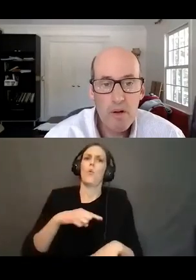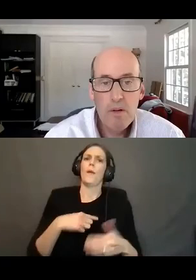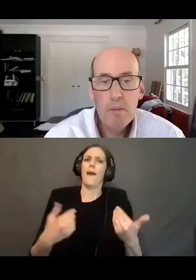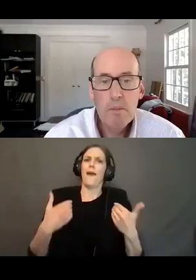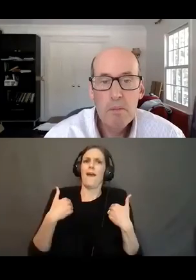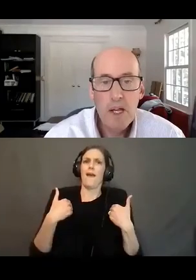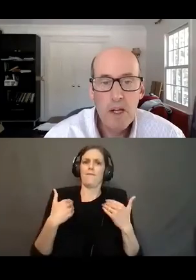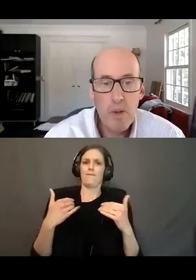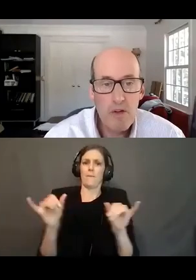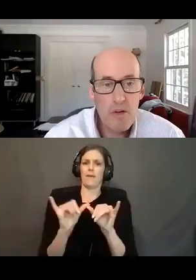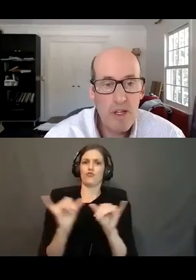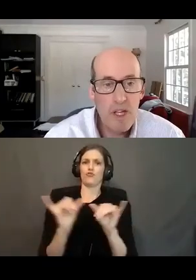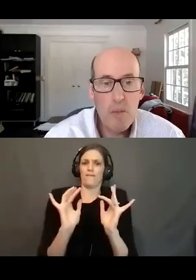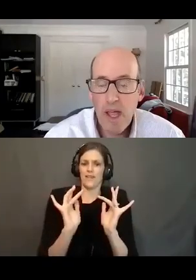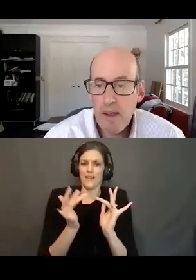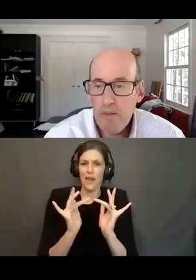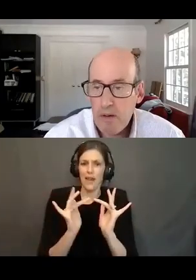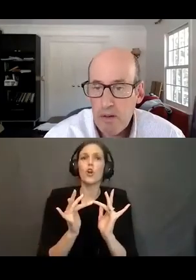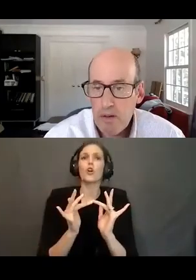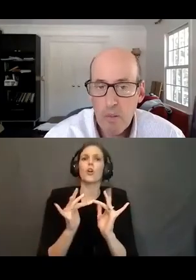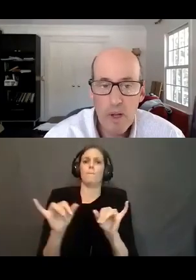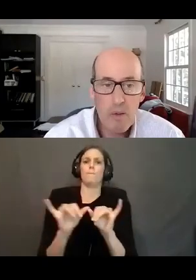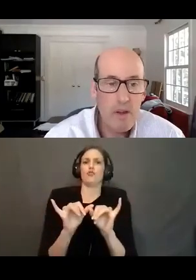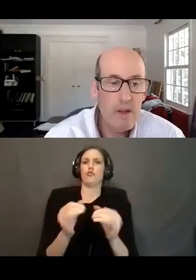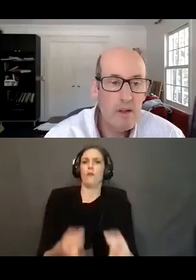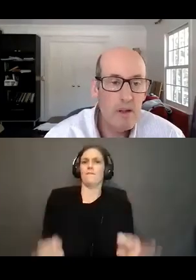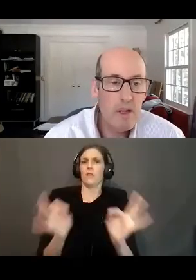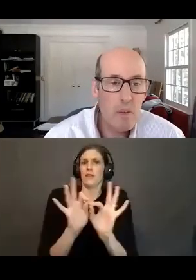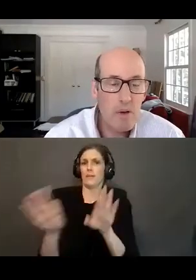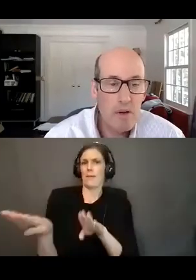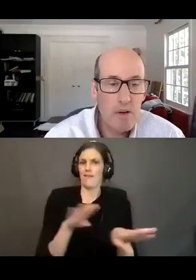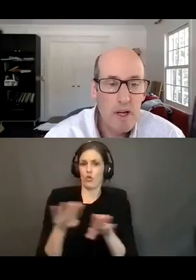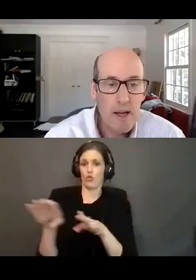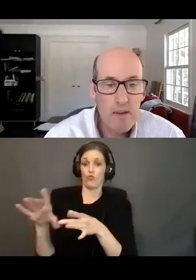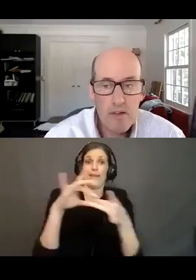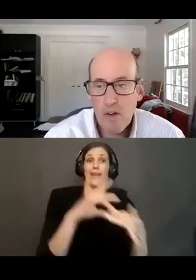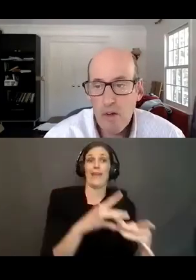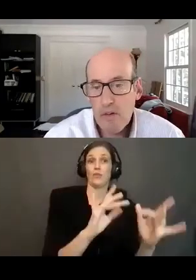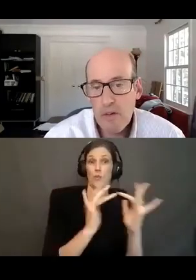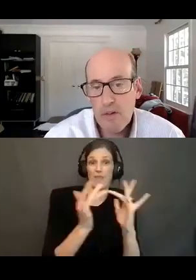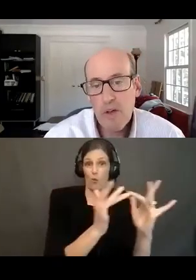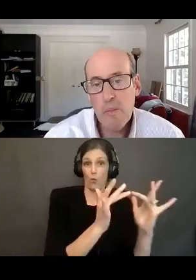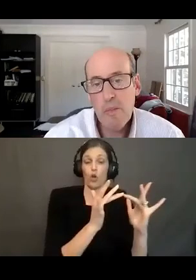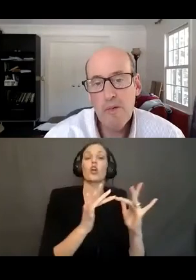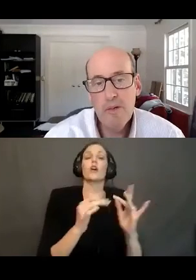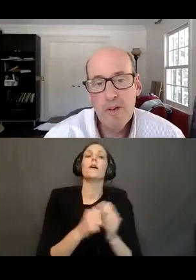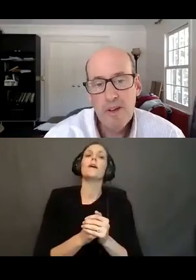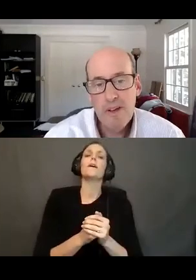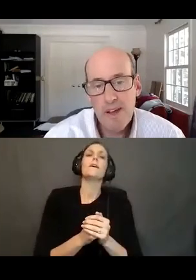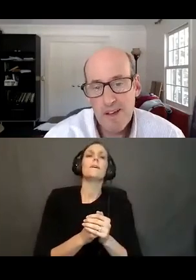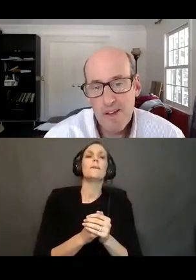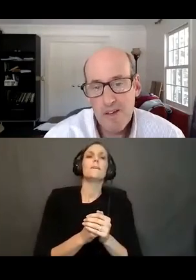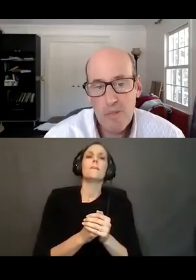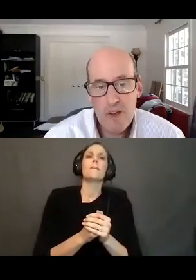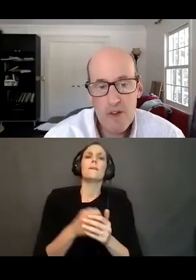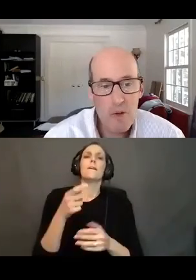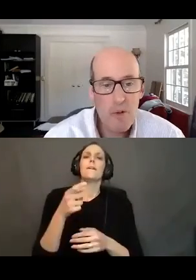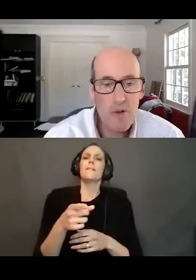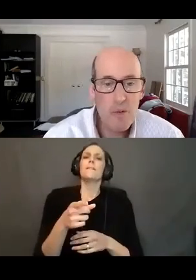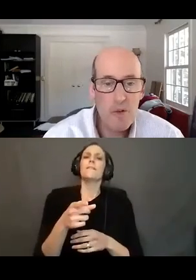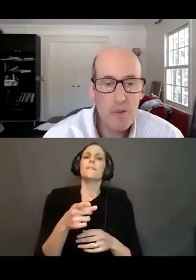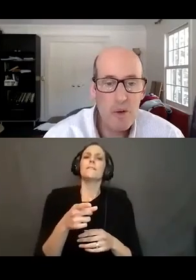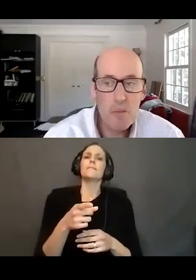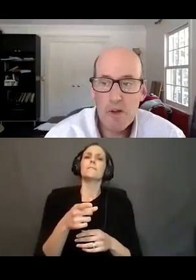network and a measure of a key behavior that might relate to the network. And this goes to some of Yanyan's